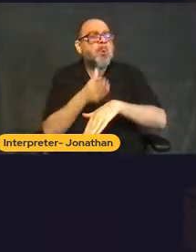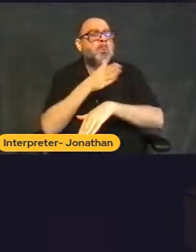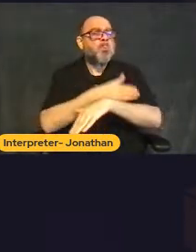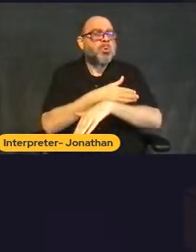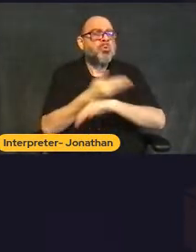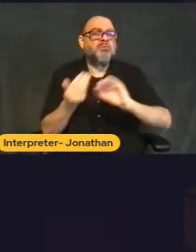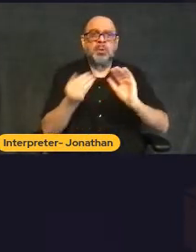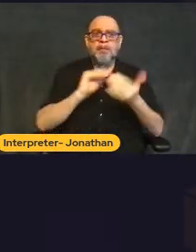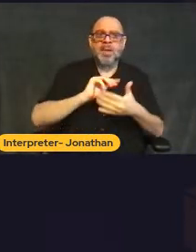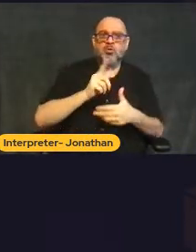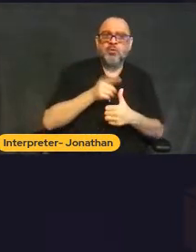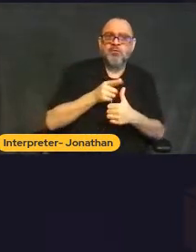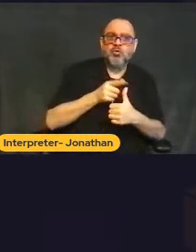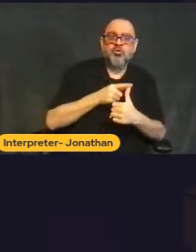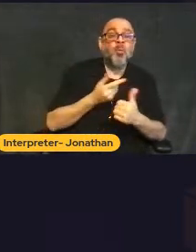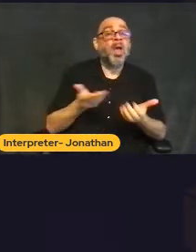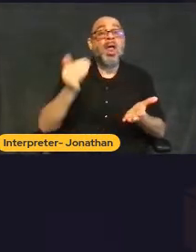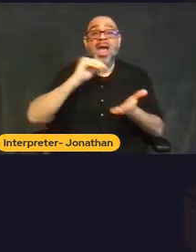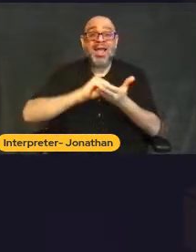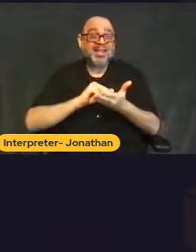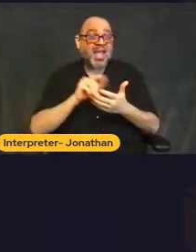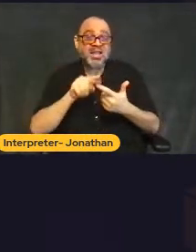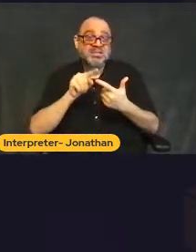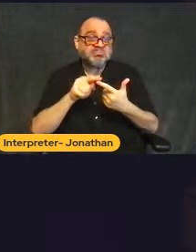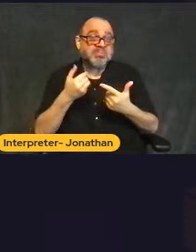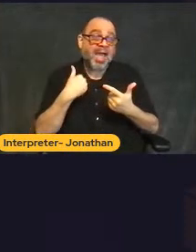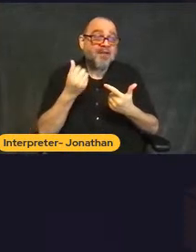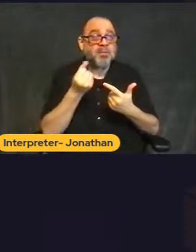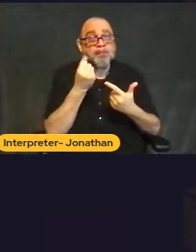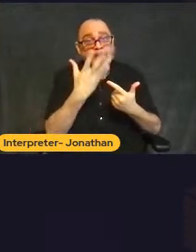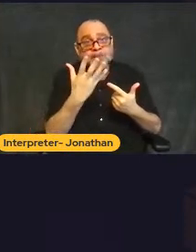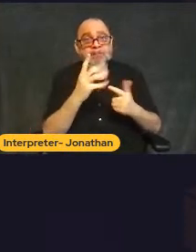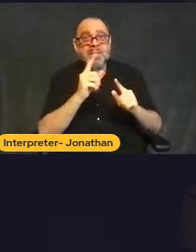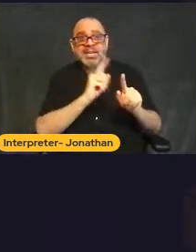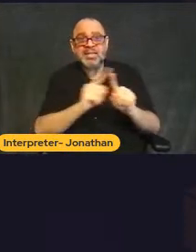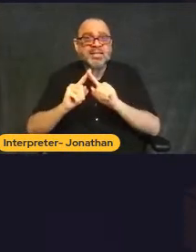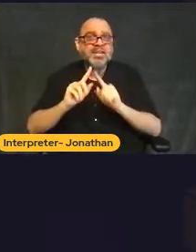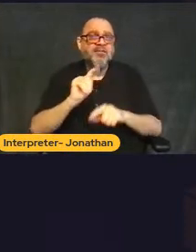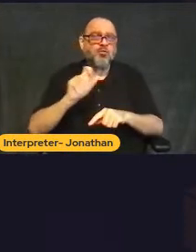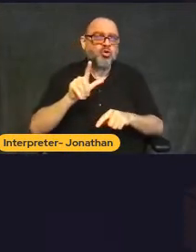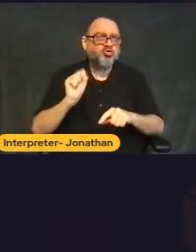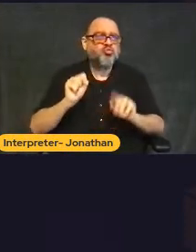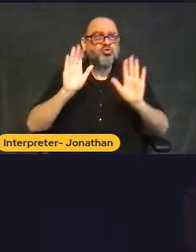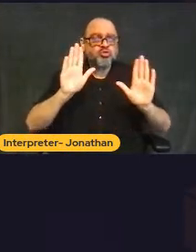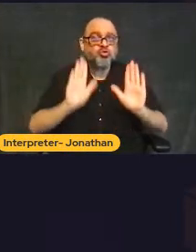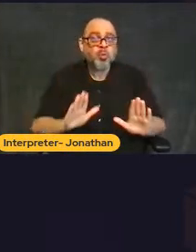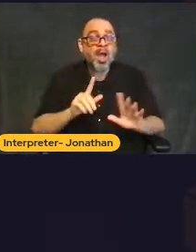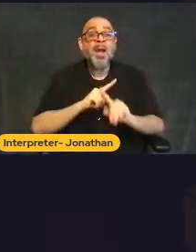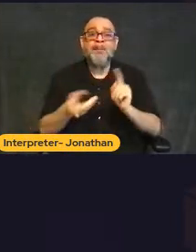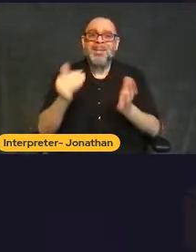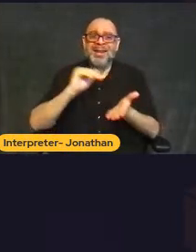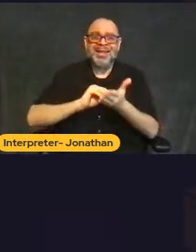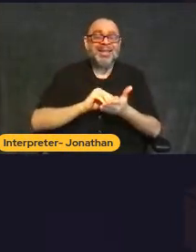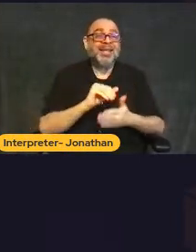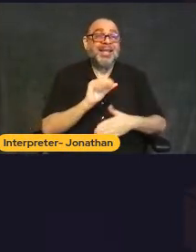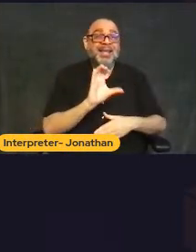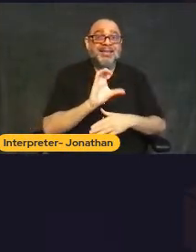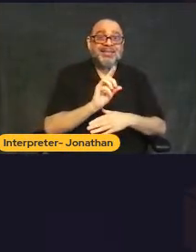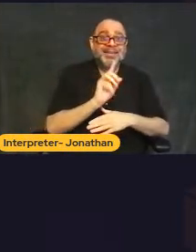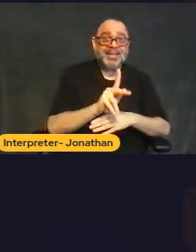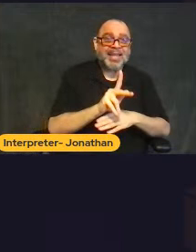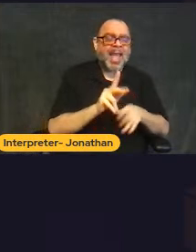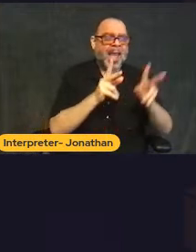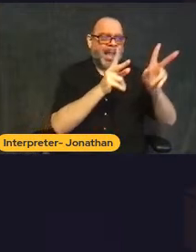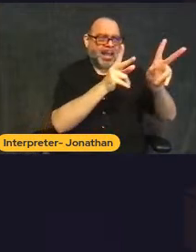there are really great tools out there in this group. But still, when CDK synthesizes code to a